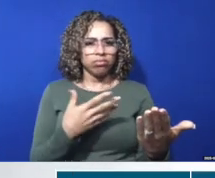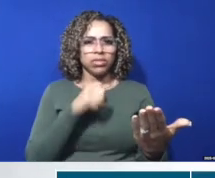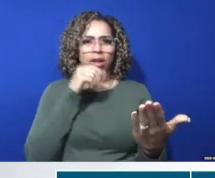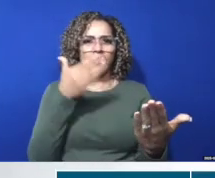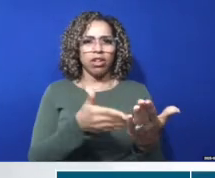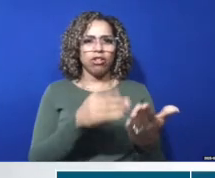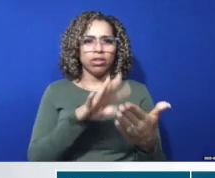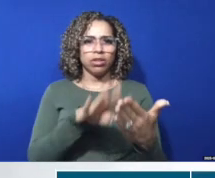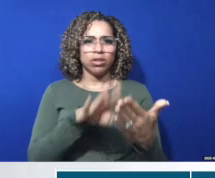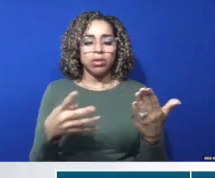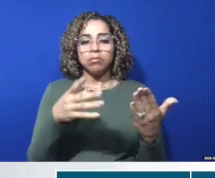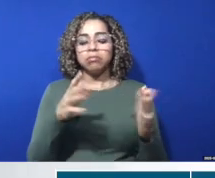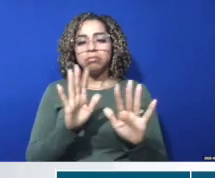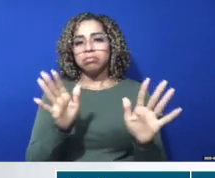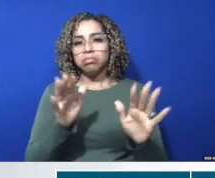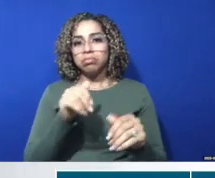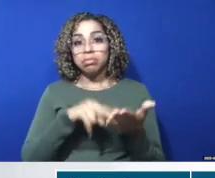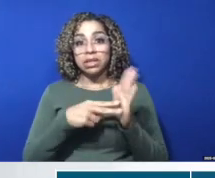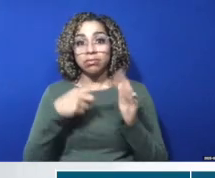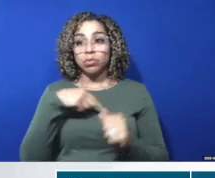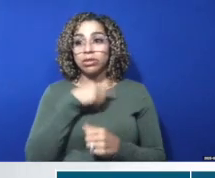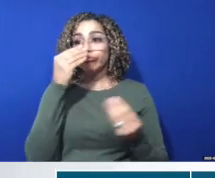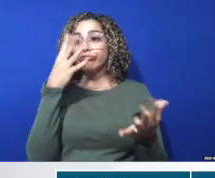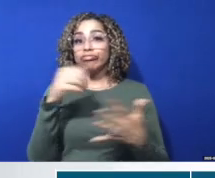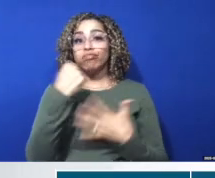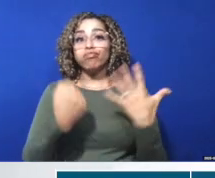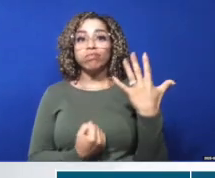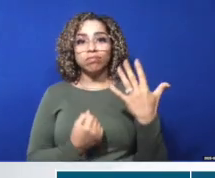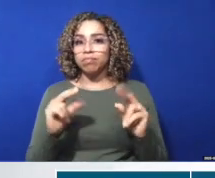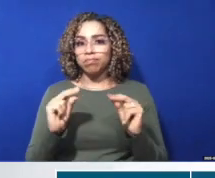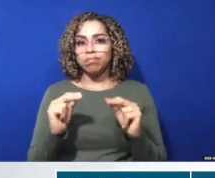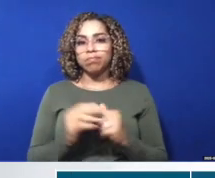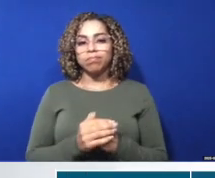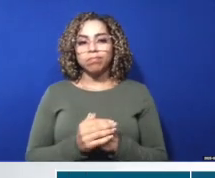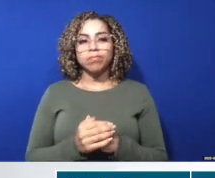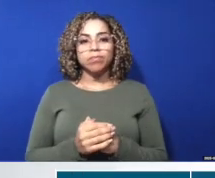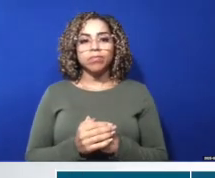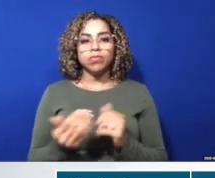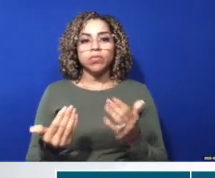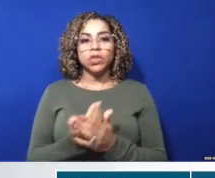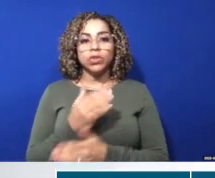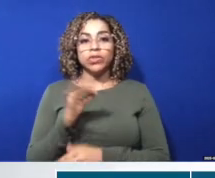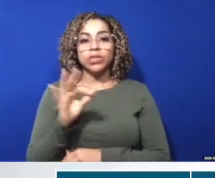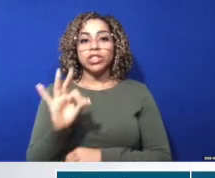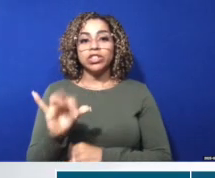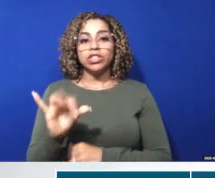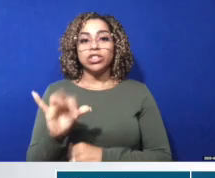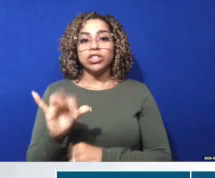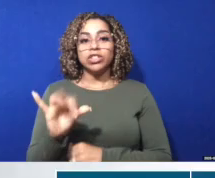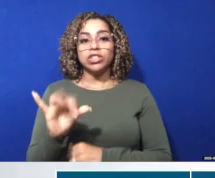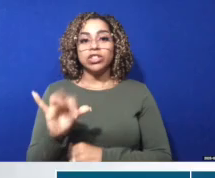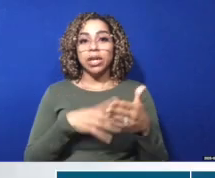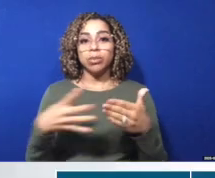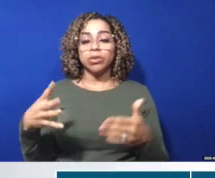it's not a category of interest to CARB. With the new fiscal year now added to the table for fiscal year